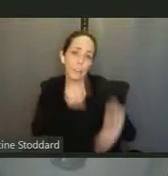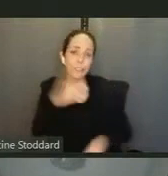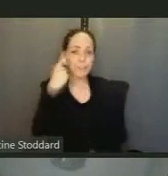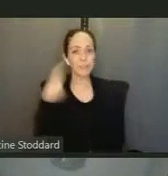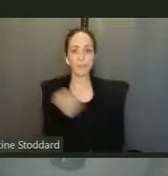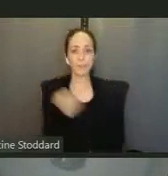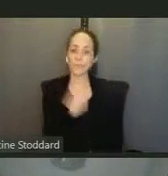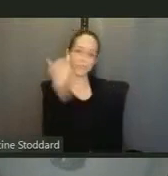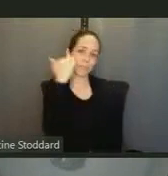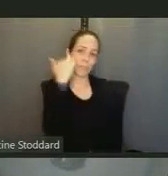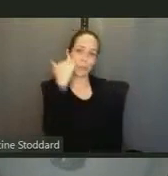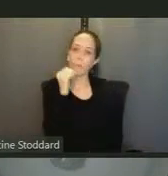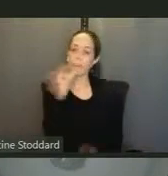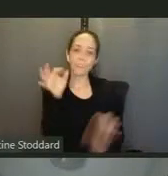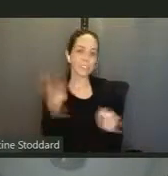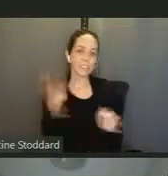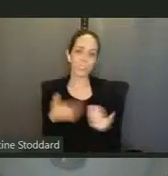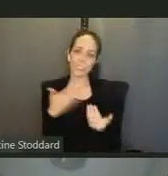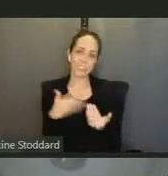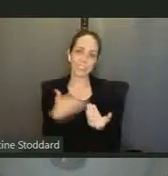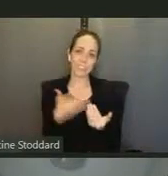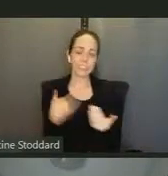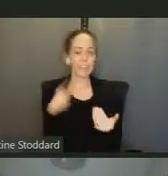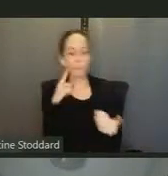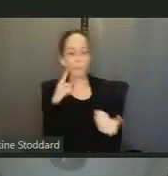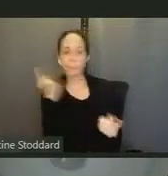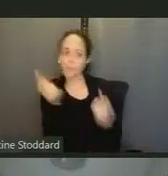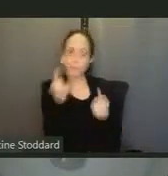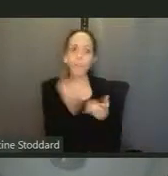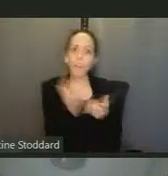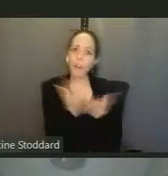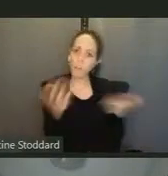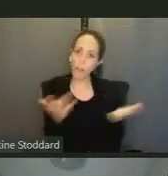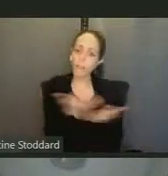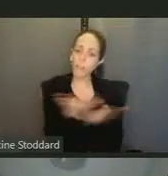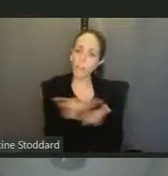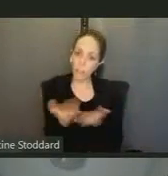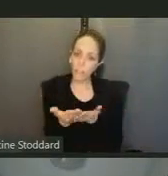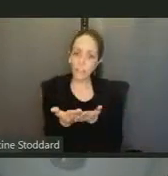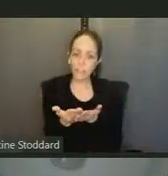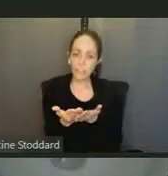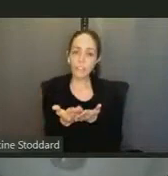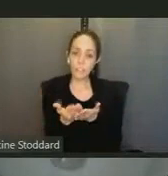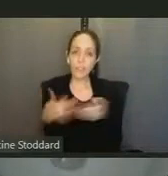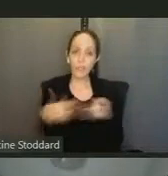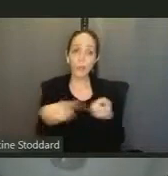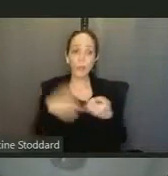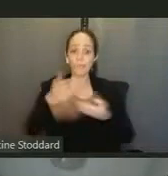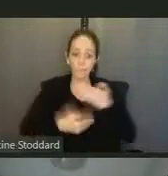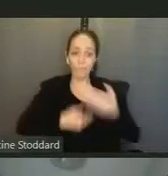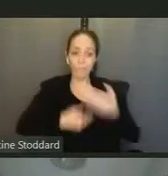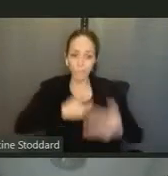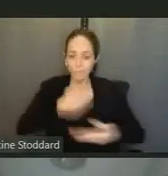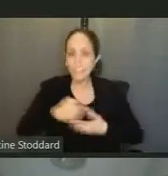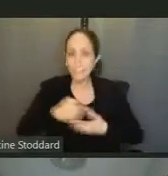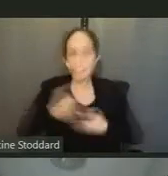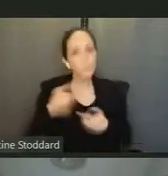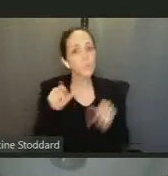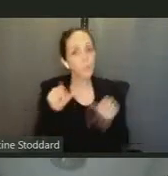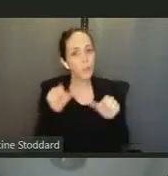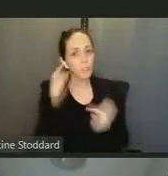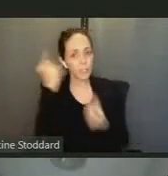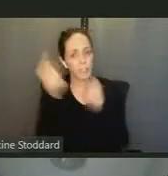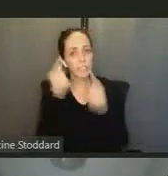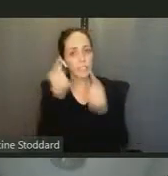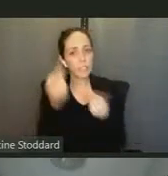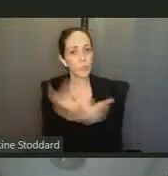not a decision to be made lightly, and that even along the way, there'll be steps where we'll need to engage as a community to keep one another safe. And so I